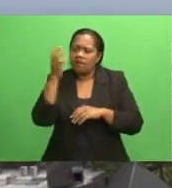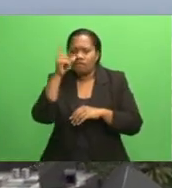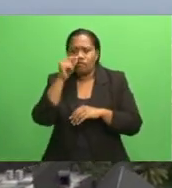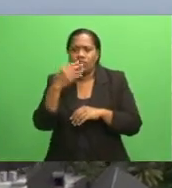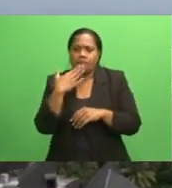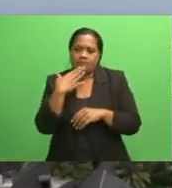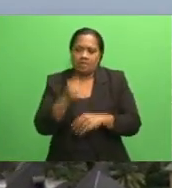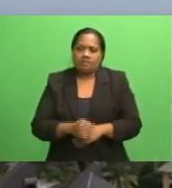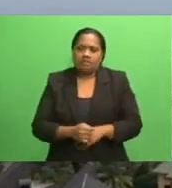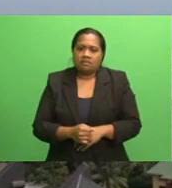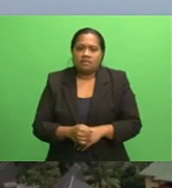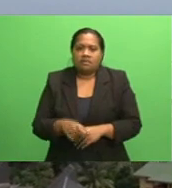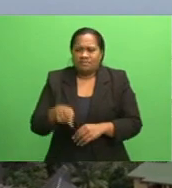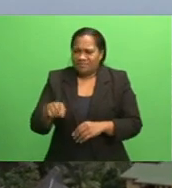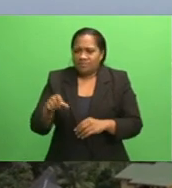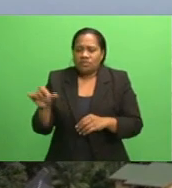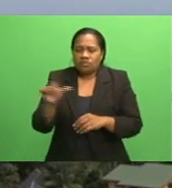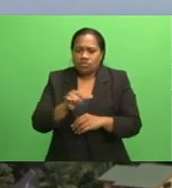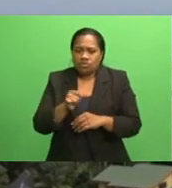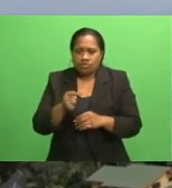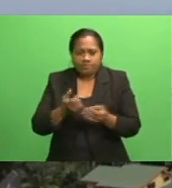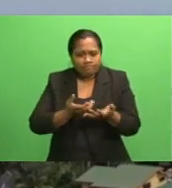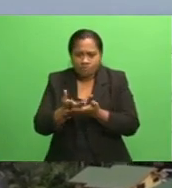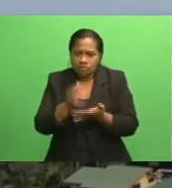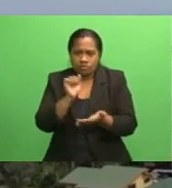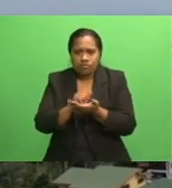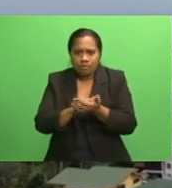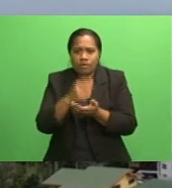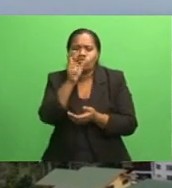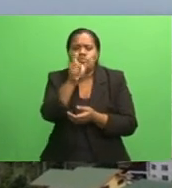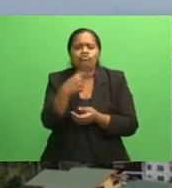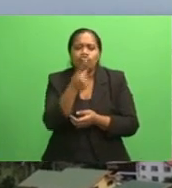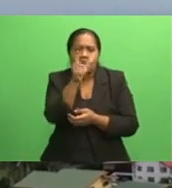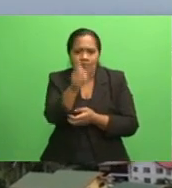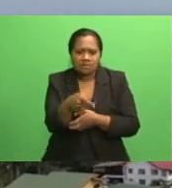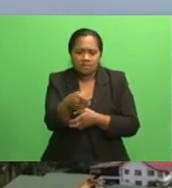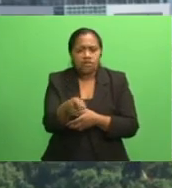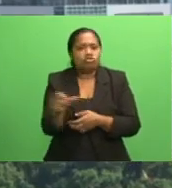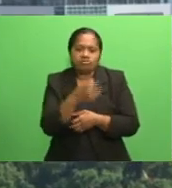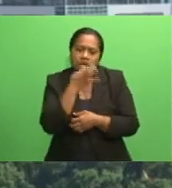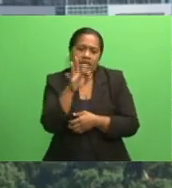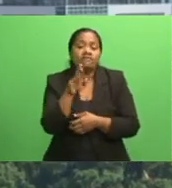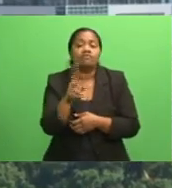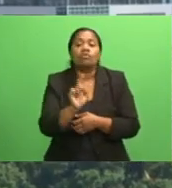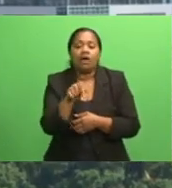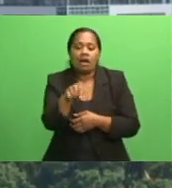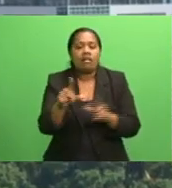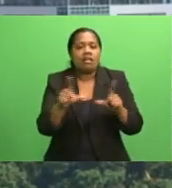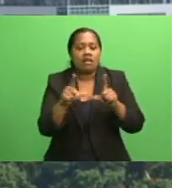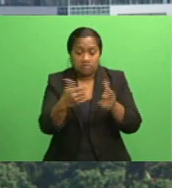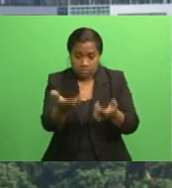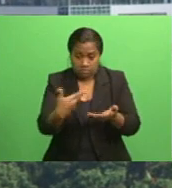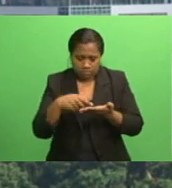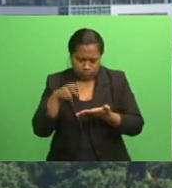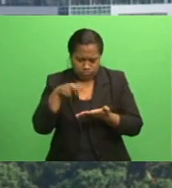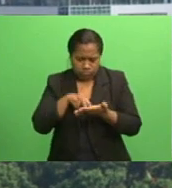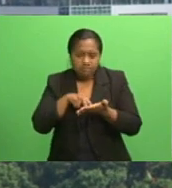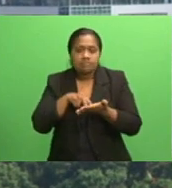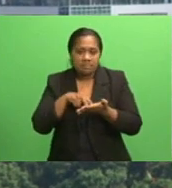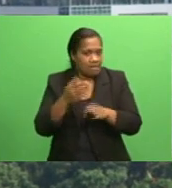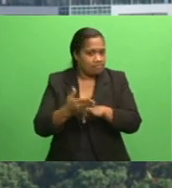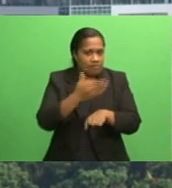verify the credibility of agents they deal with and demand a valid license issued by RealB before they make an arrangements